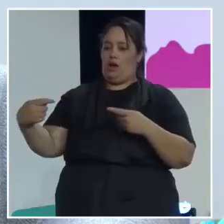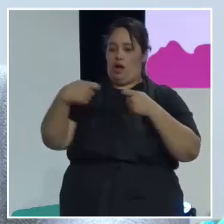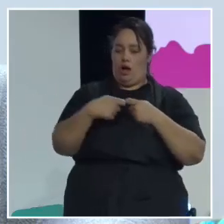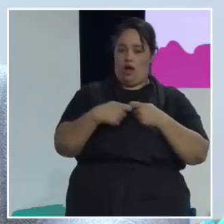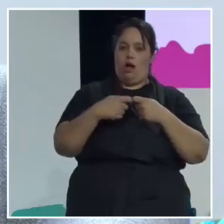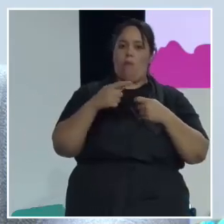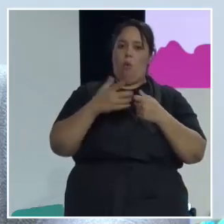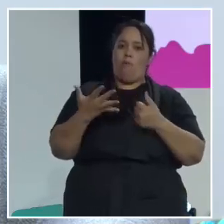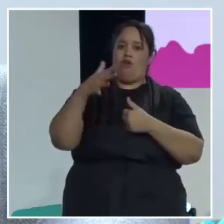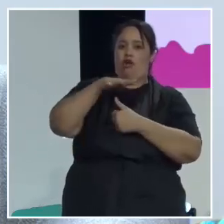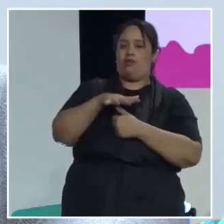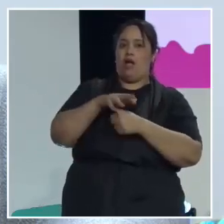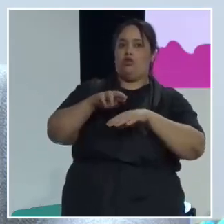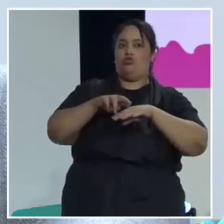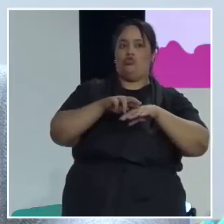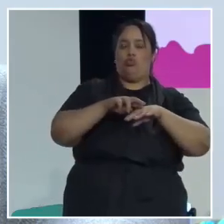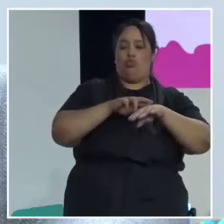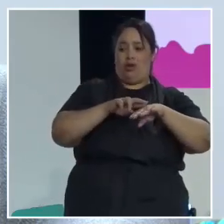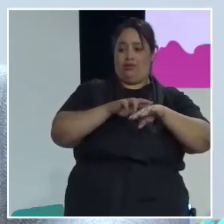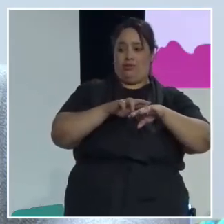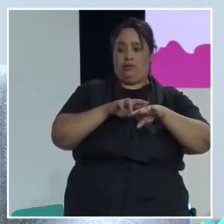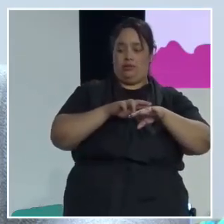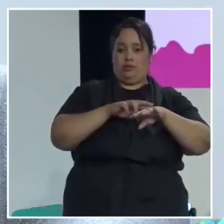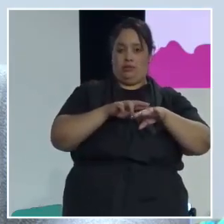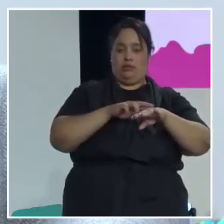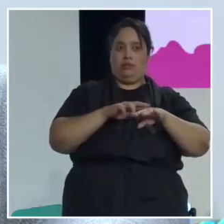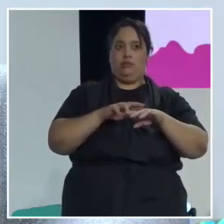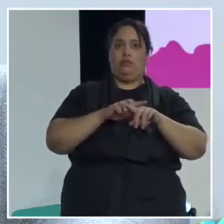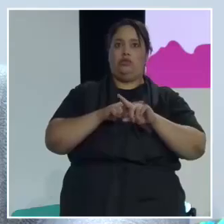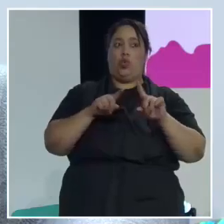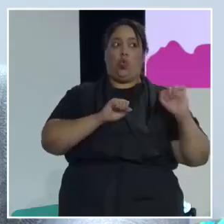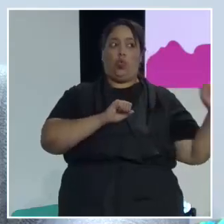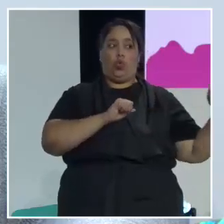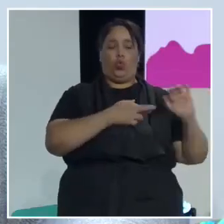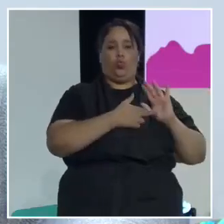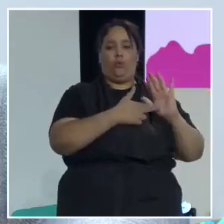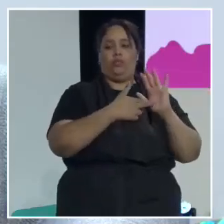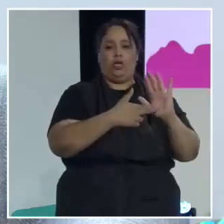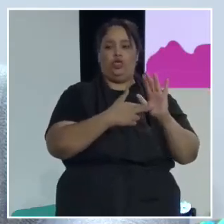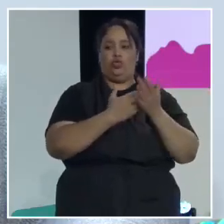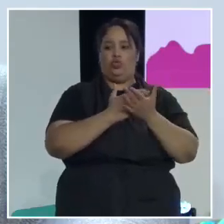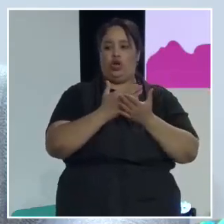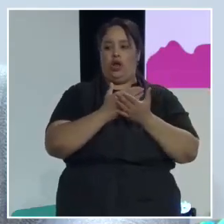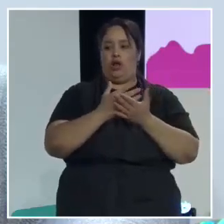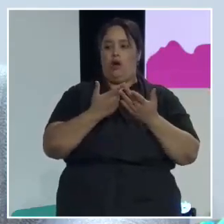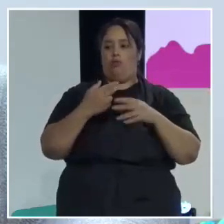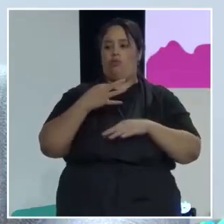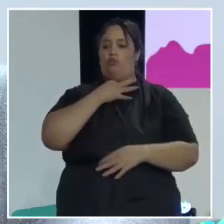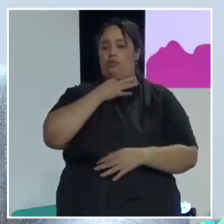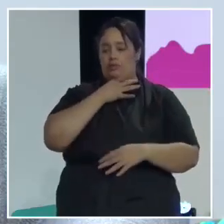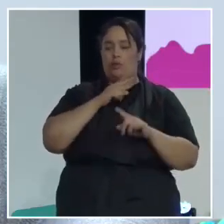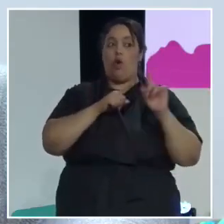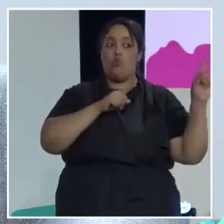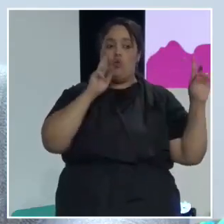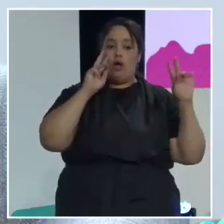risks, but socialize benefit and profit. So I think you are well positioned to shed some insight on this question because